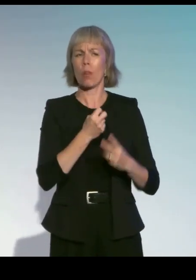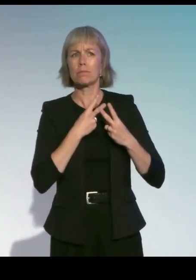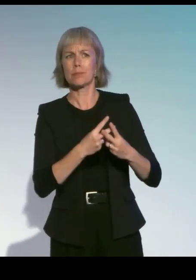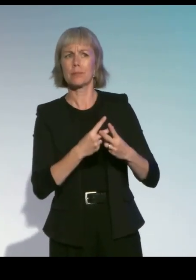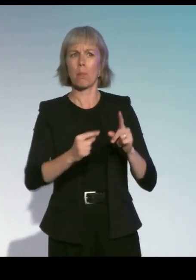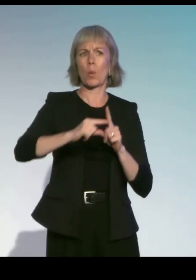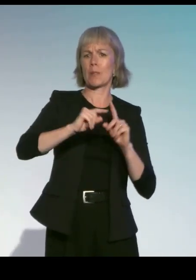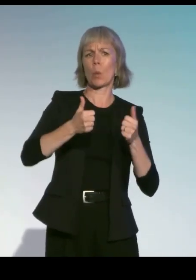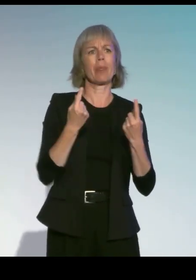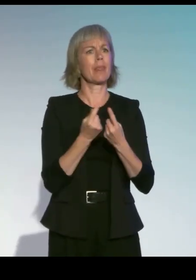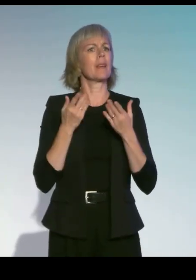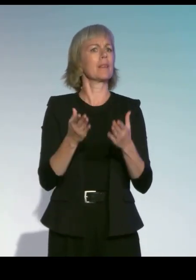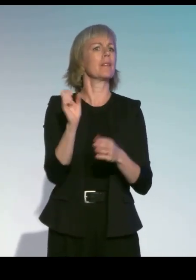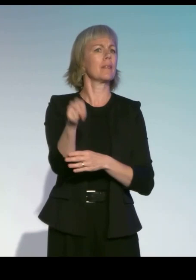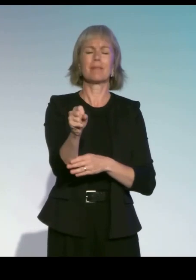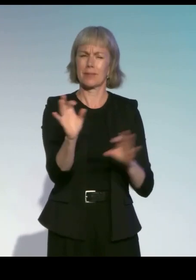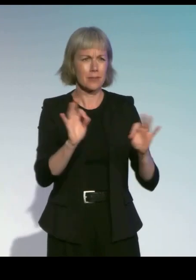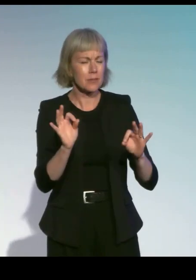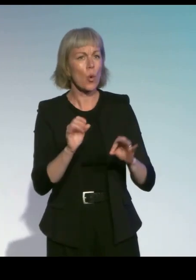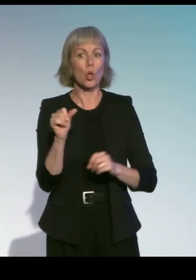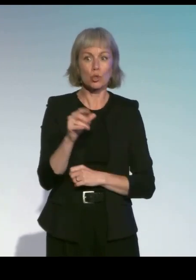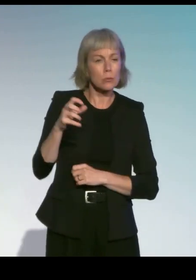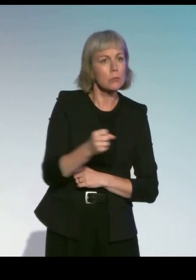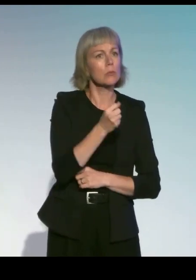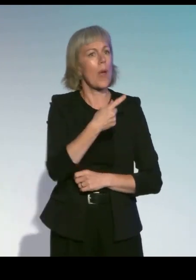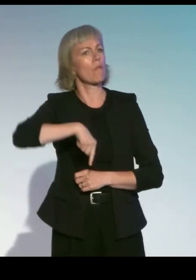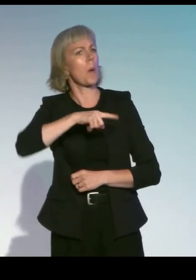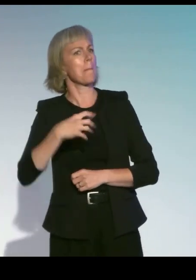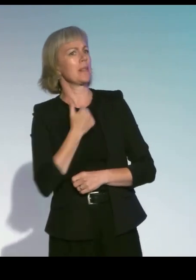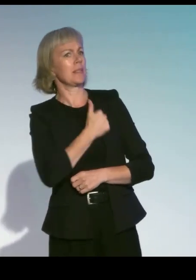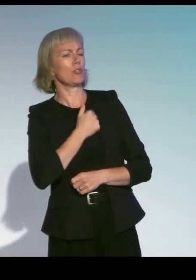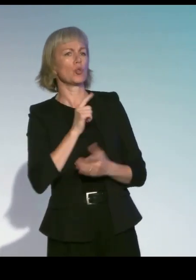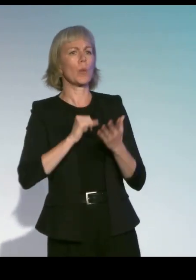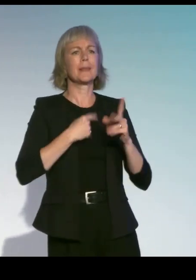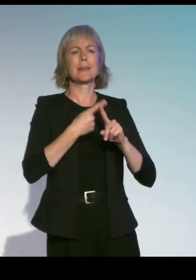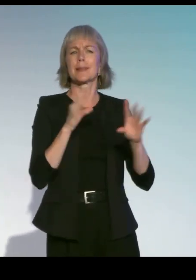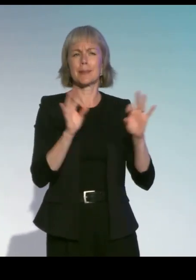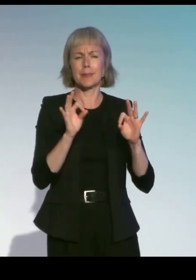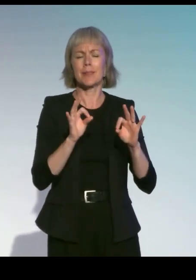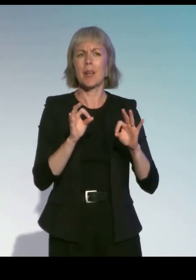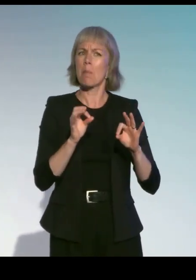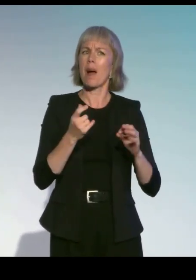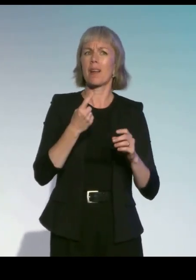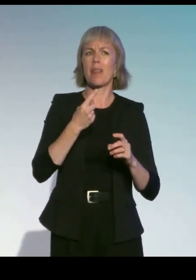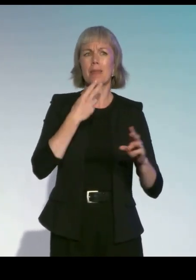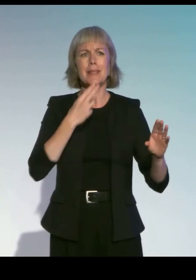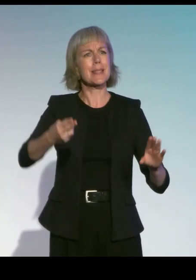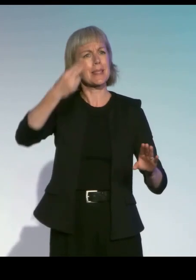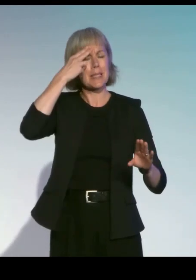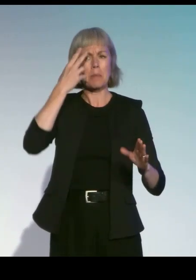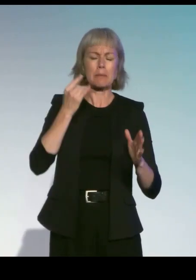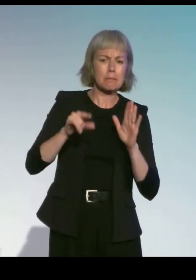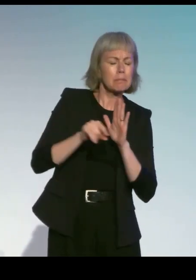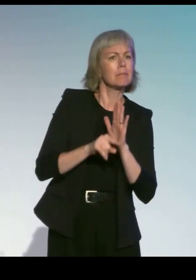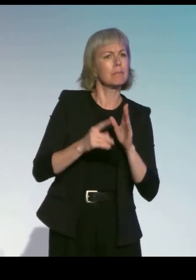are we suggesting that sex be compulsory or universally enjoyed. Rather, we reject the sexual stigmas that underlie many of